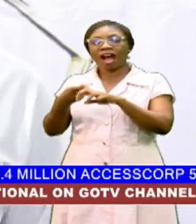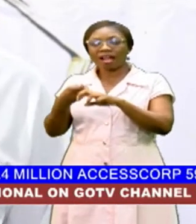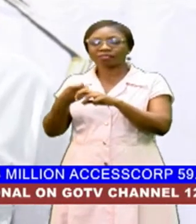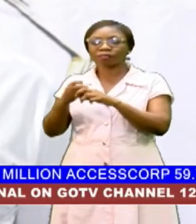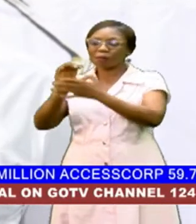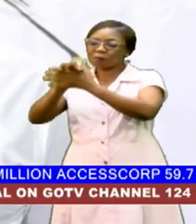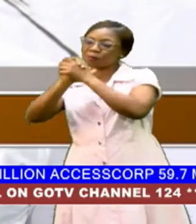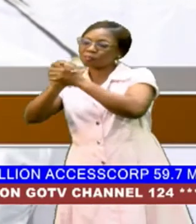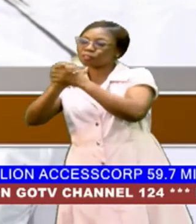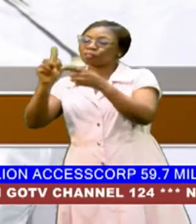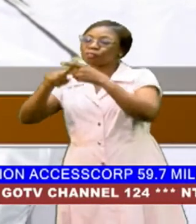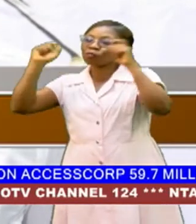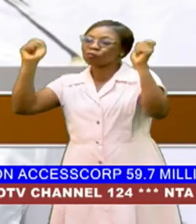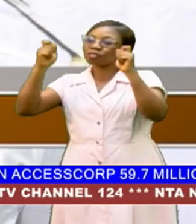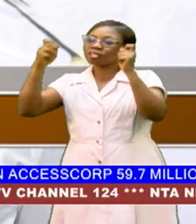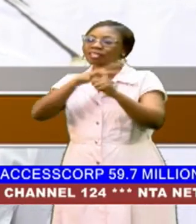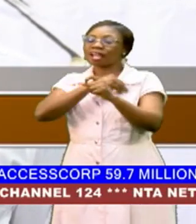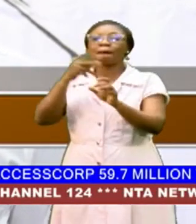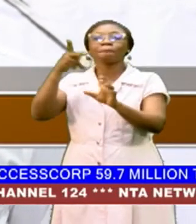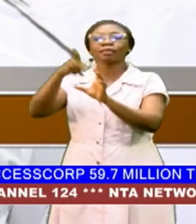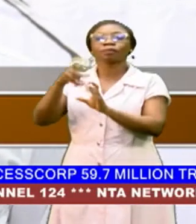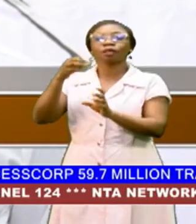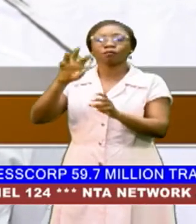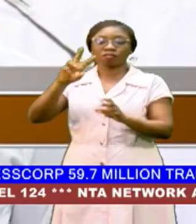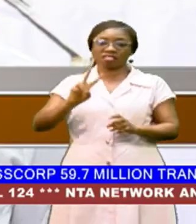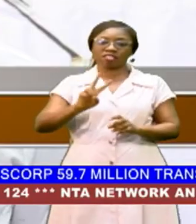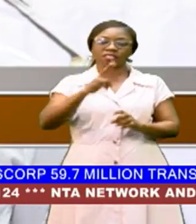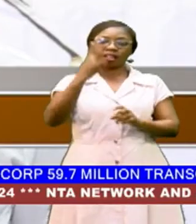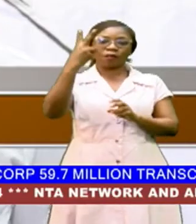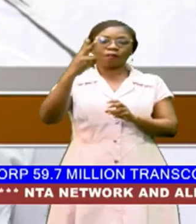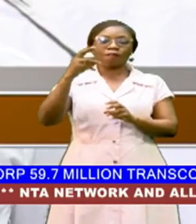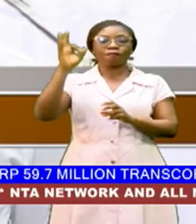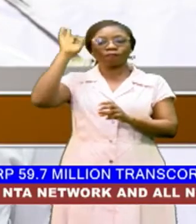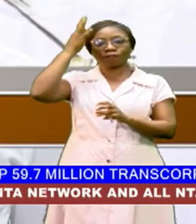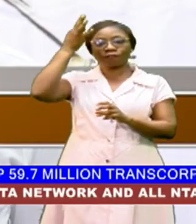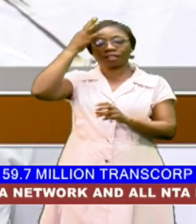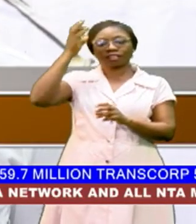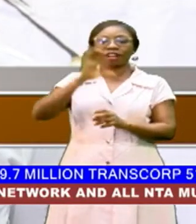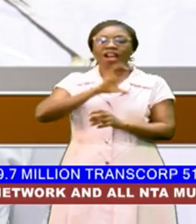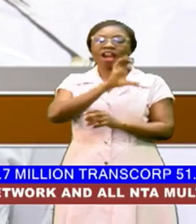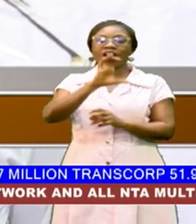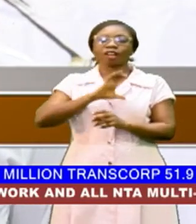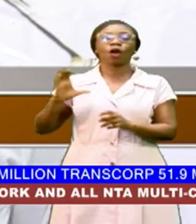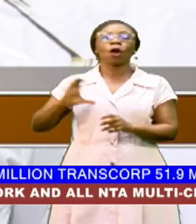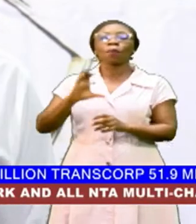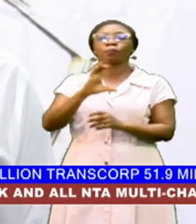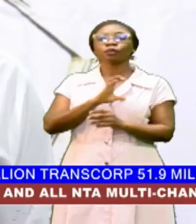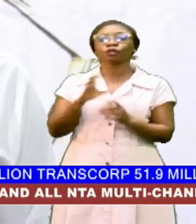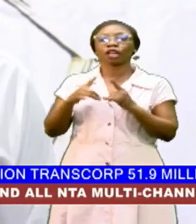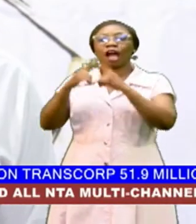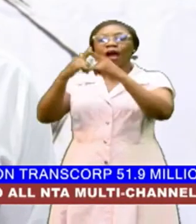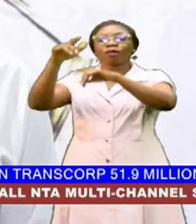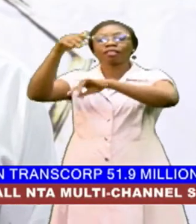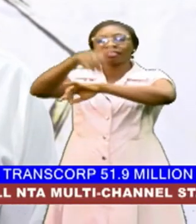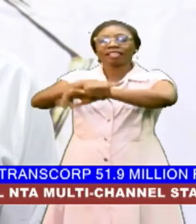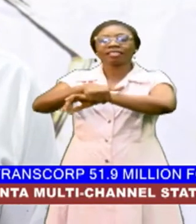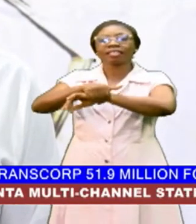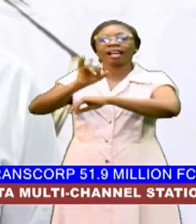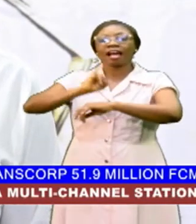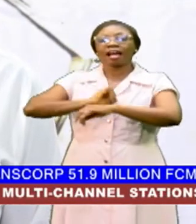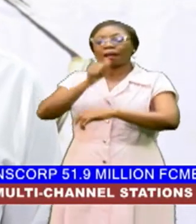the winners and participants of the second Federal Character Commission Award Night. I'm immensely